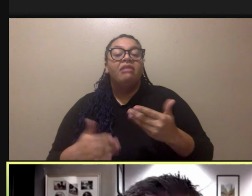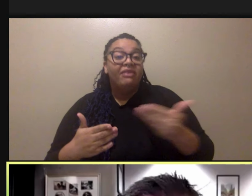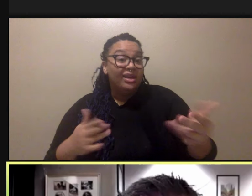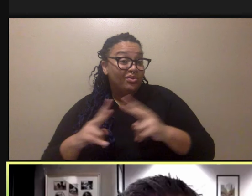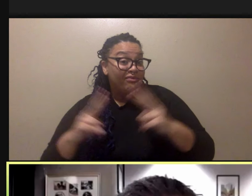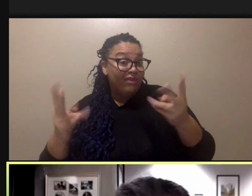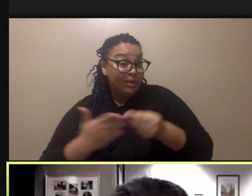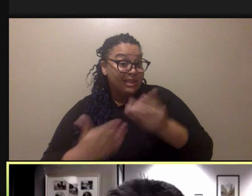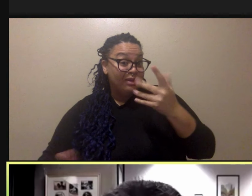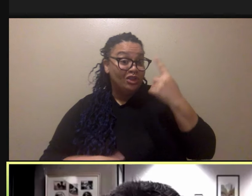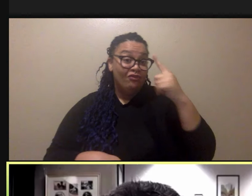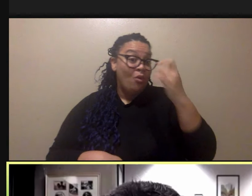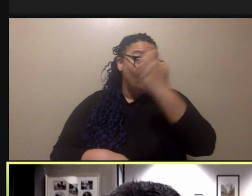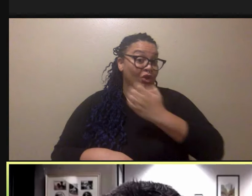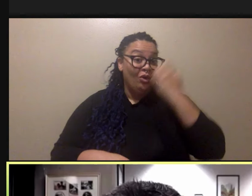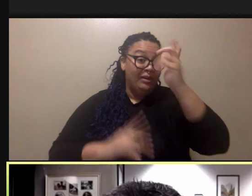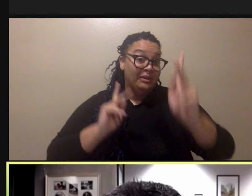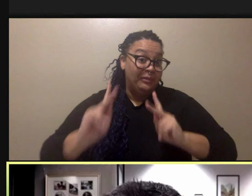for Europeans.